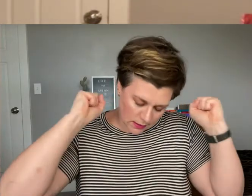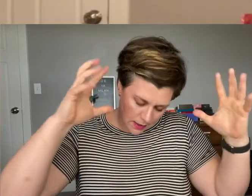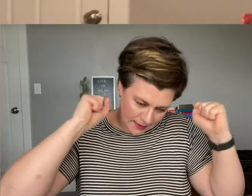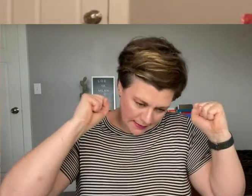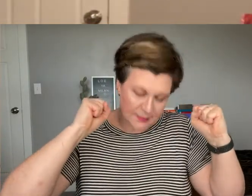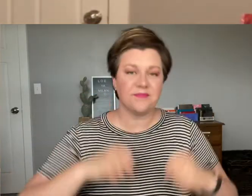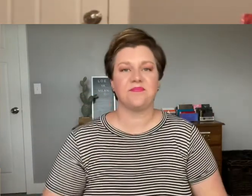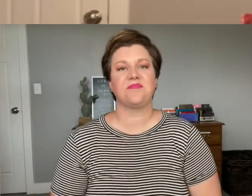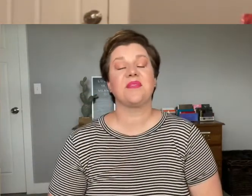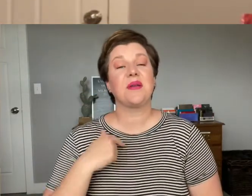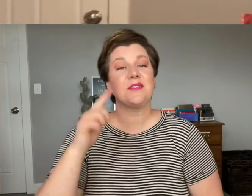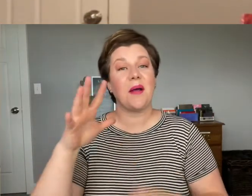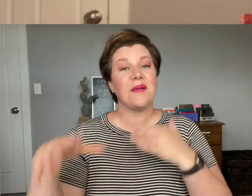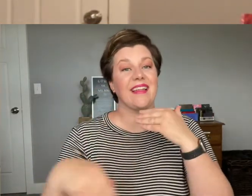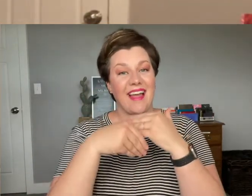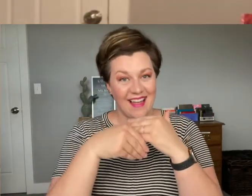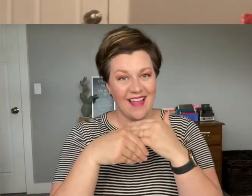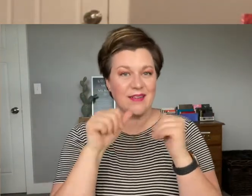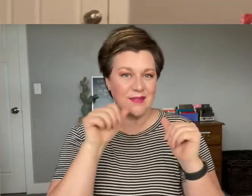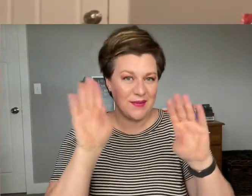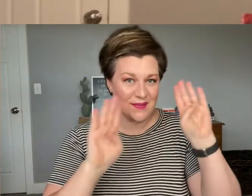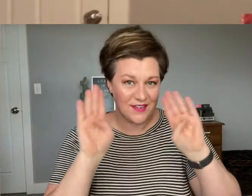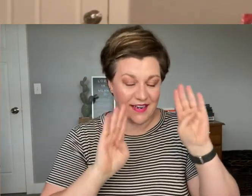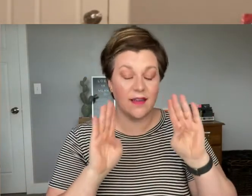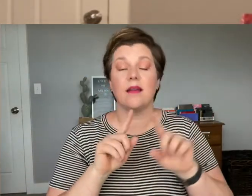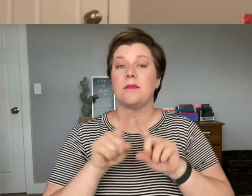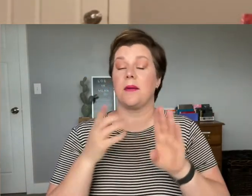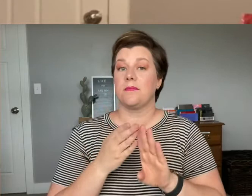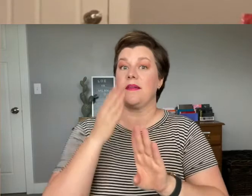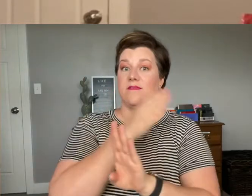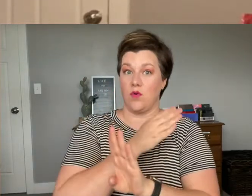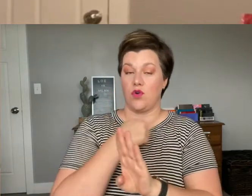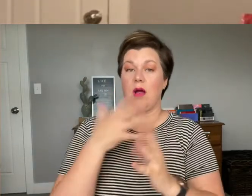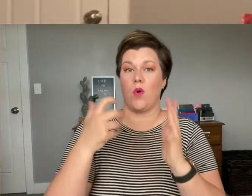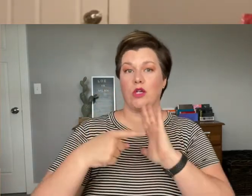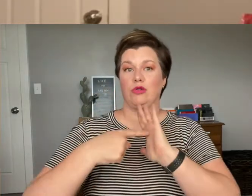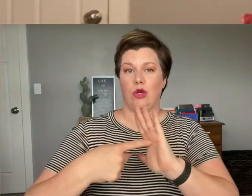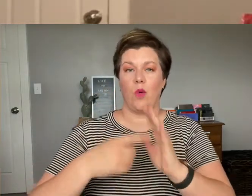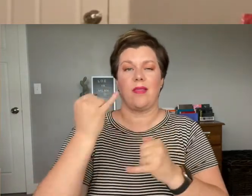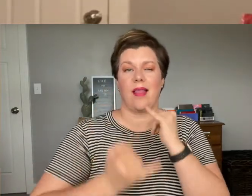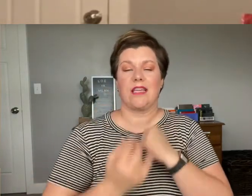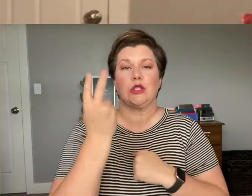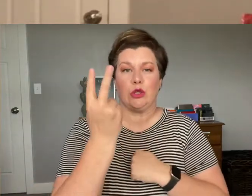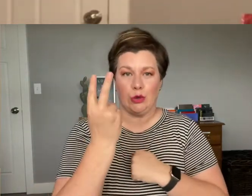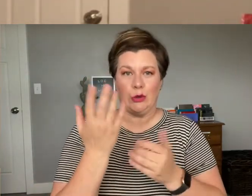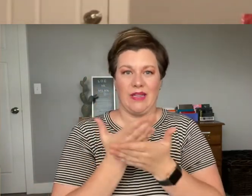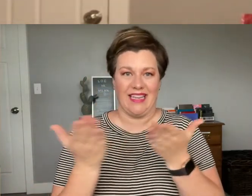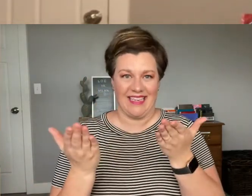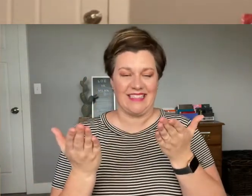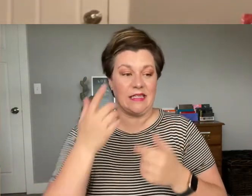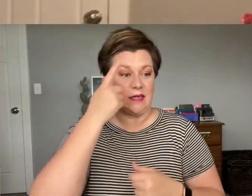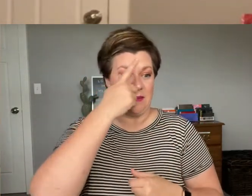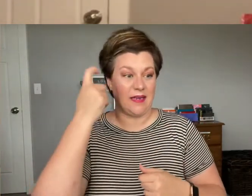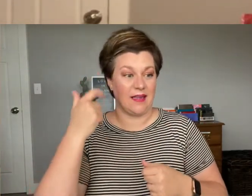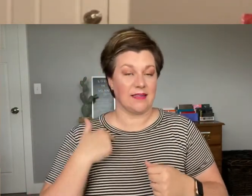really, really good. So I am gonna add that on, don't worry. But before I do that, I wanna show you the last two steps,